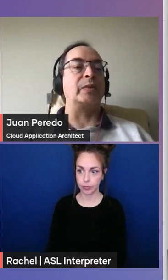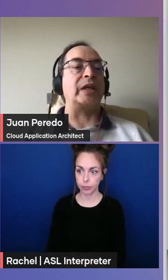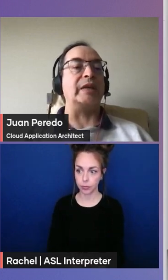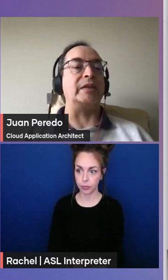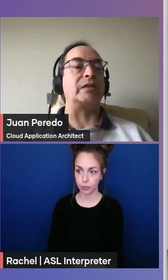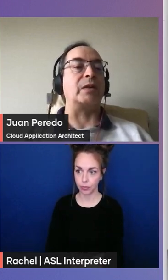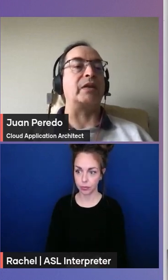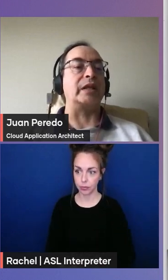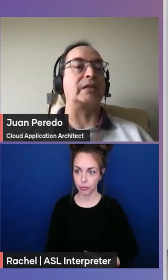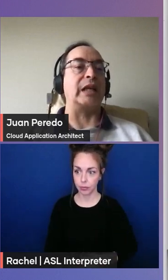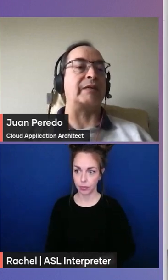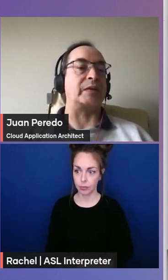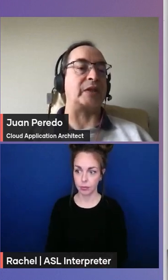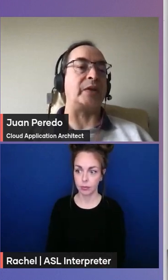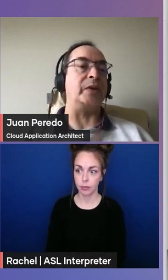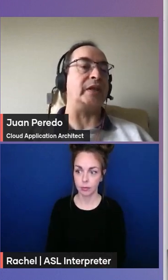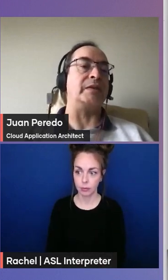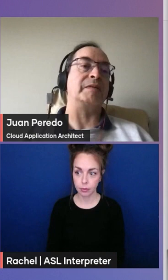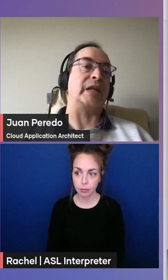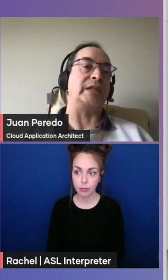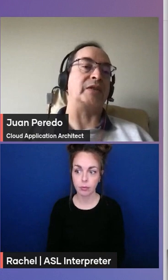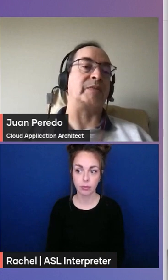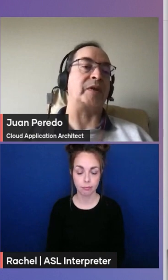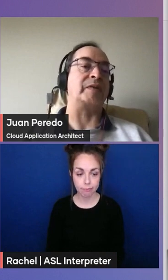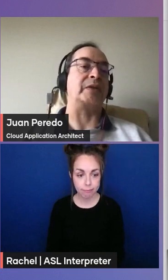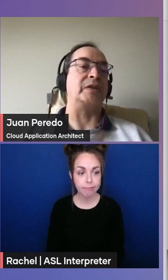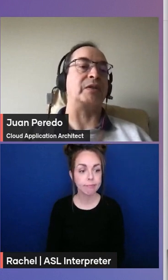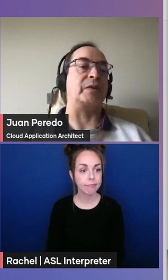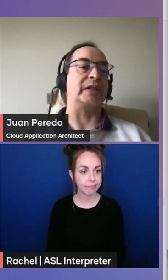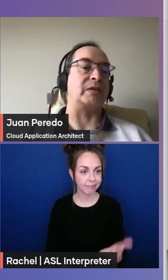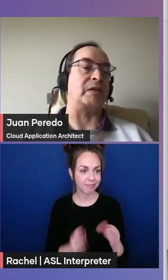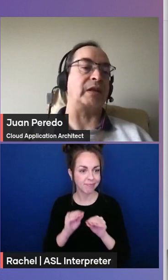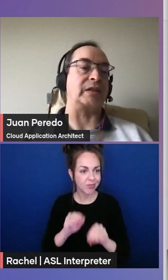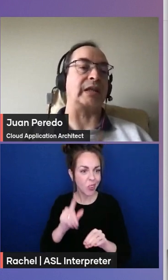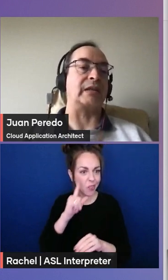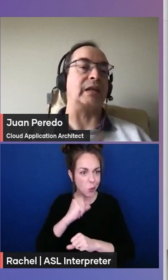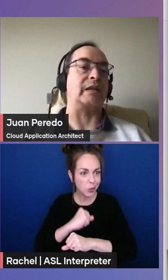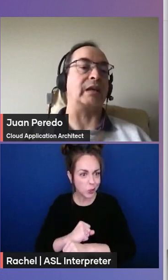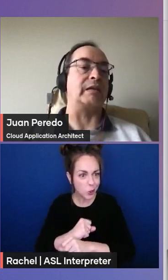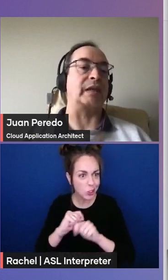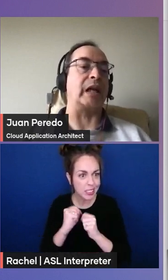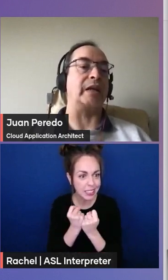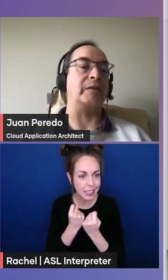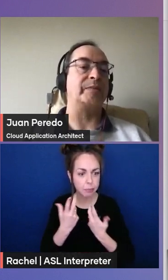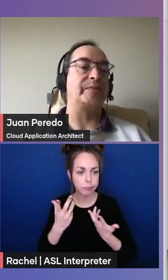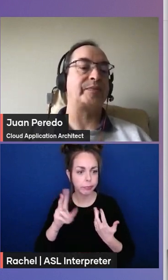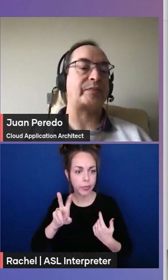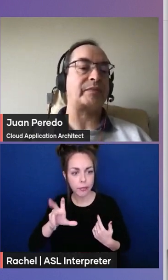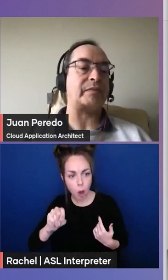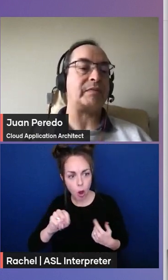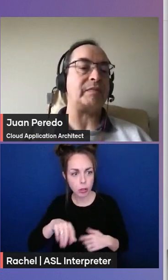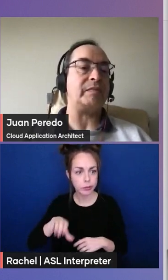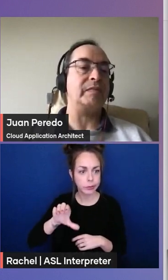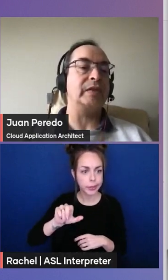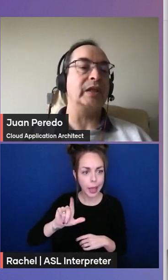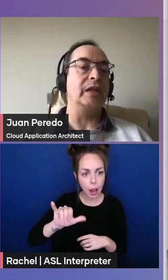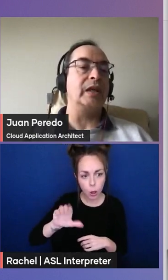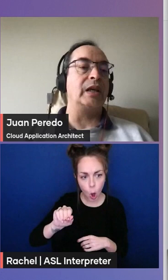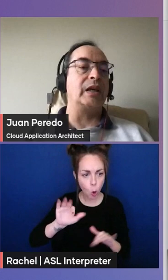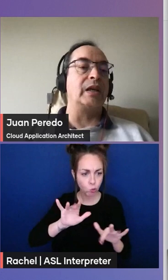And we can even install things like for security in HashiCorp. We can install things like Calico.